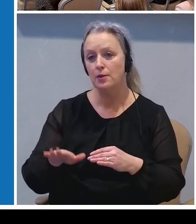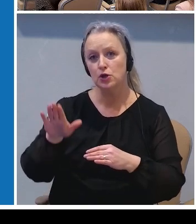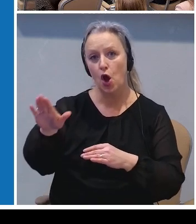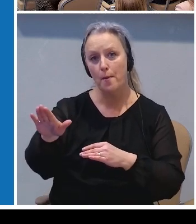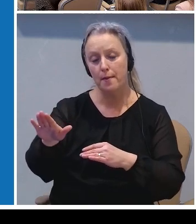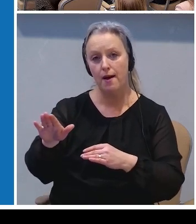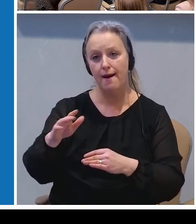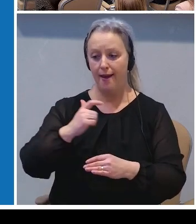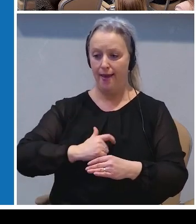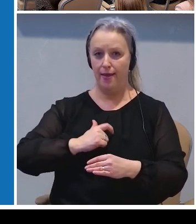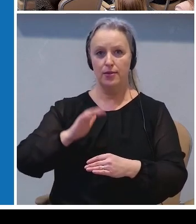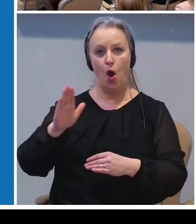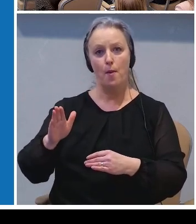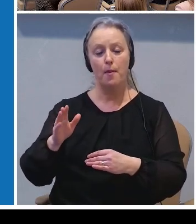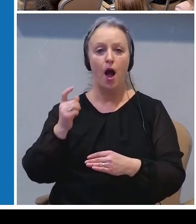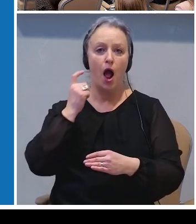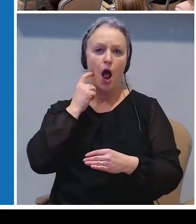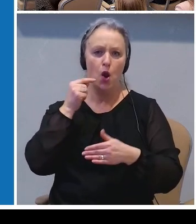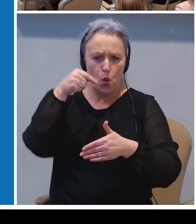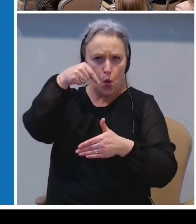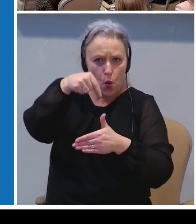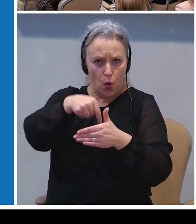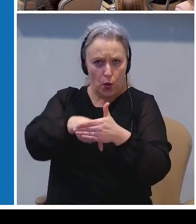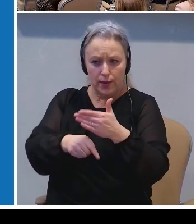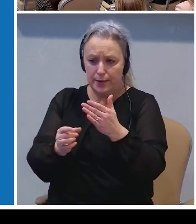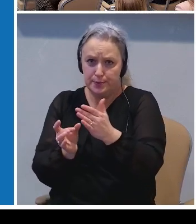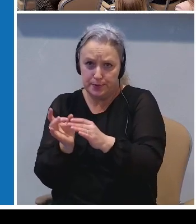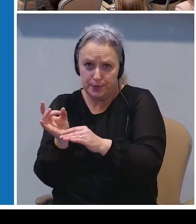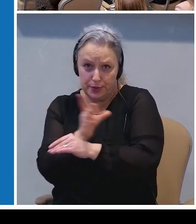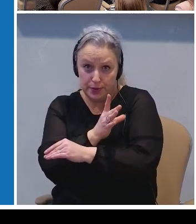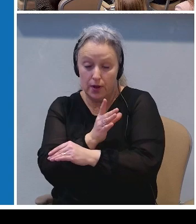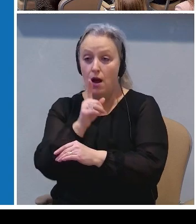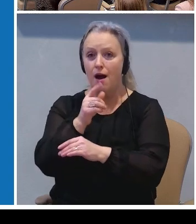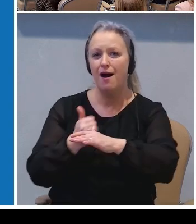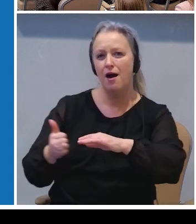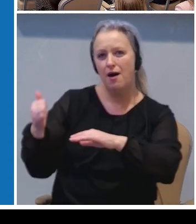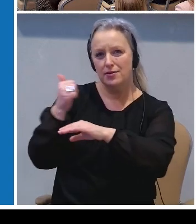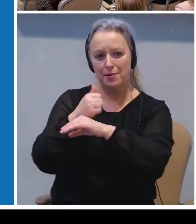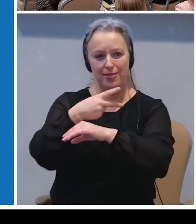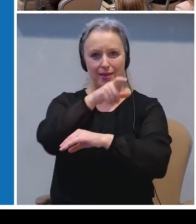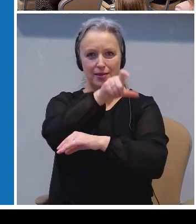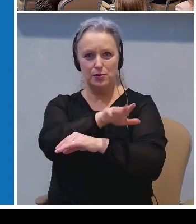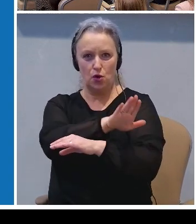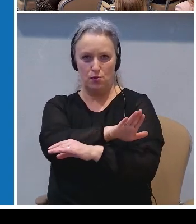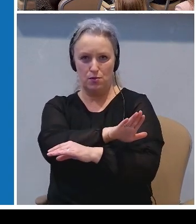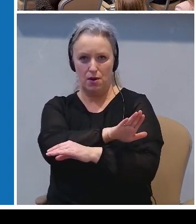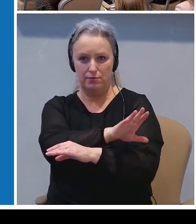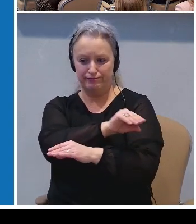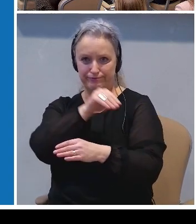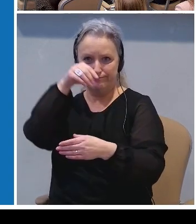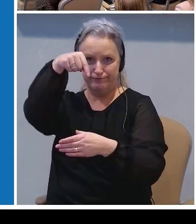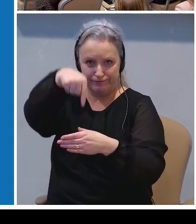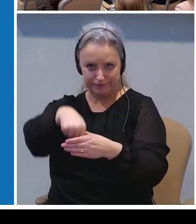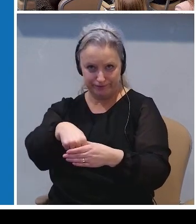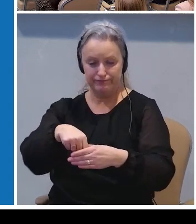cells enese that you can see here, luuüdi the ja donor asendame blood cells. selle doonori And omaga. because they're healthy, they make the enzyme. And